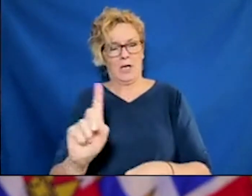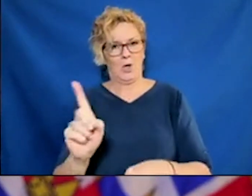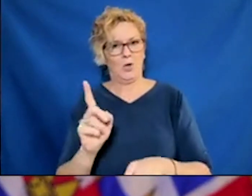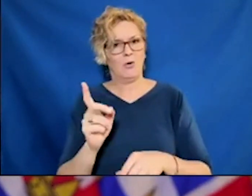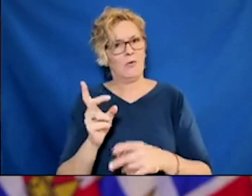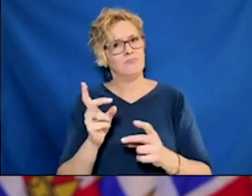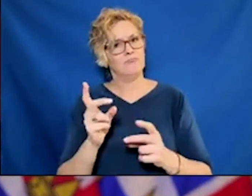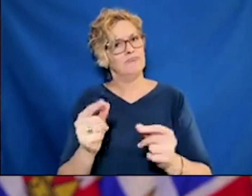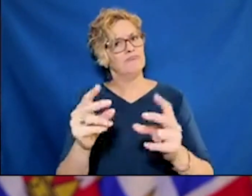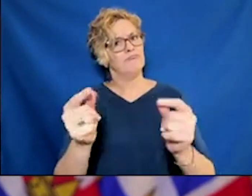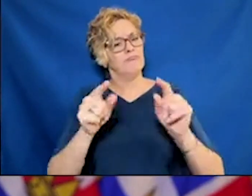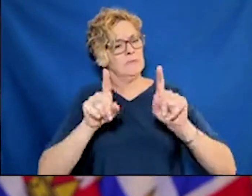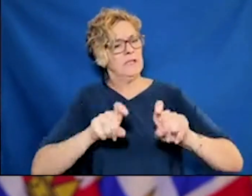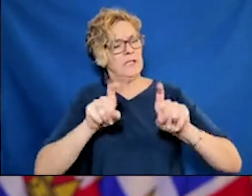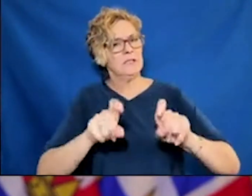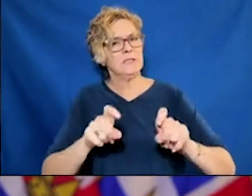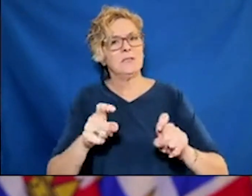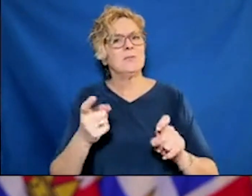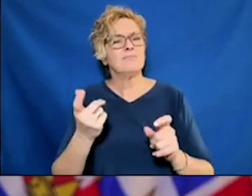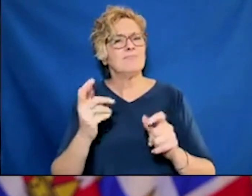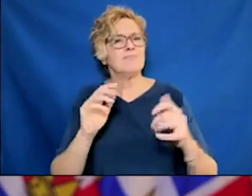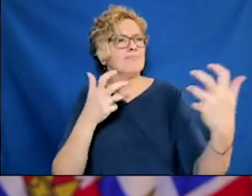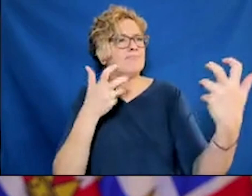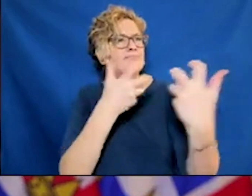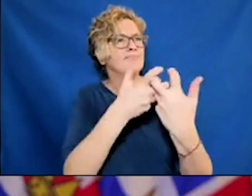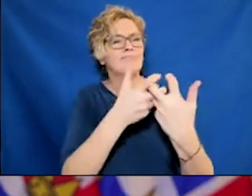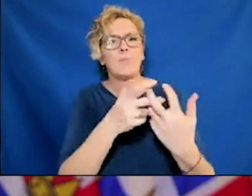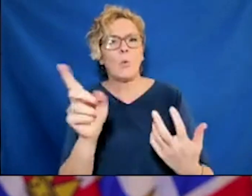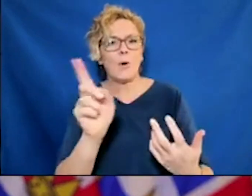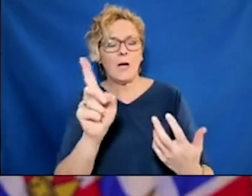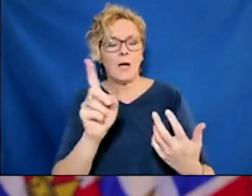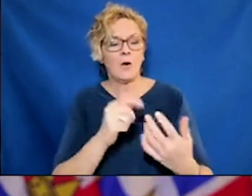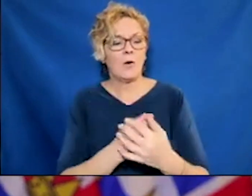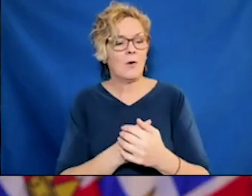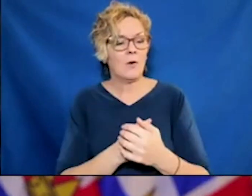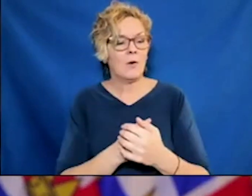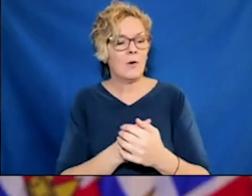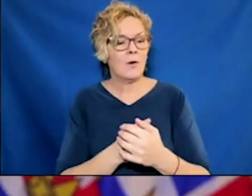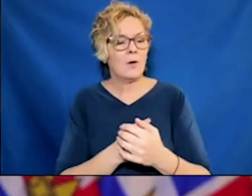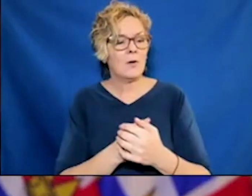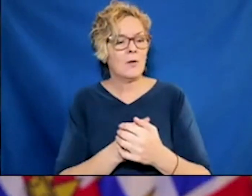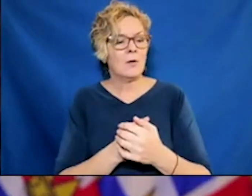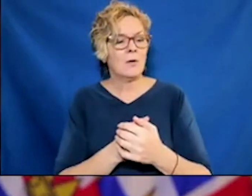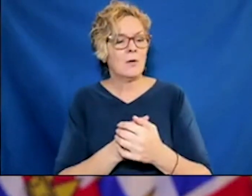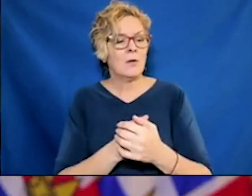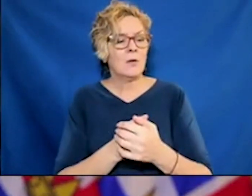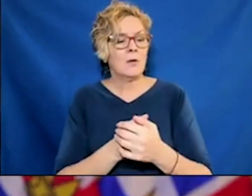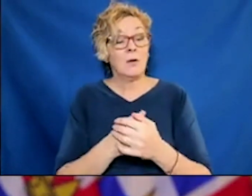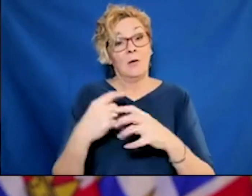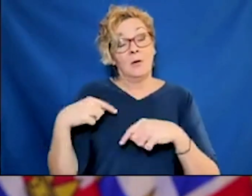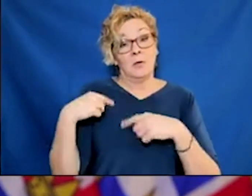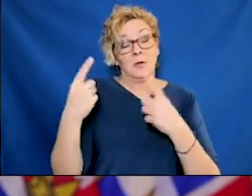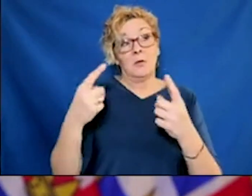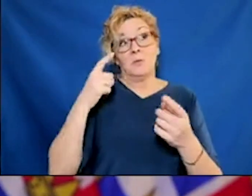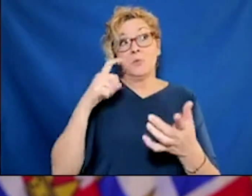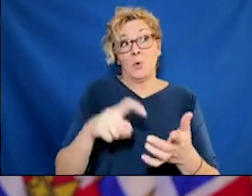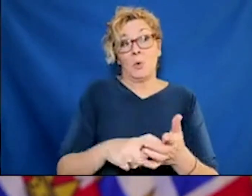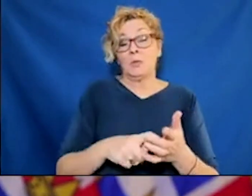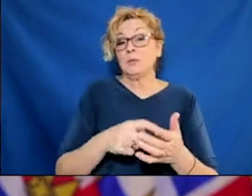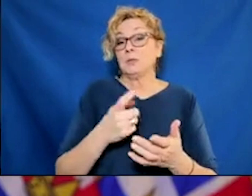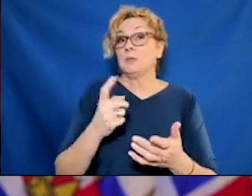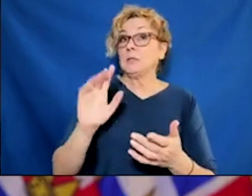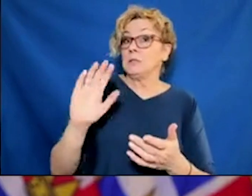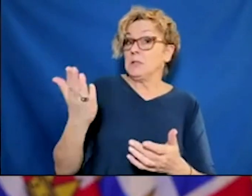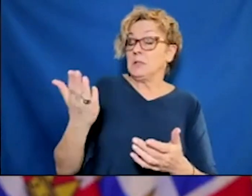them in late October into November. They needed to be validated, but where we have found them to be useful